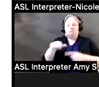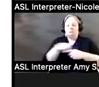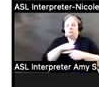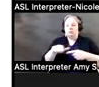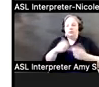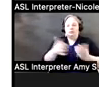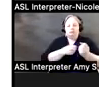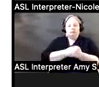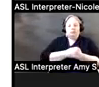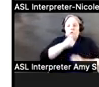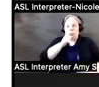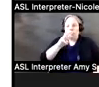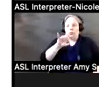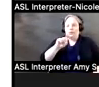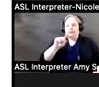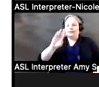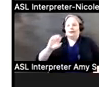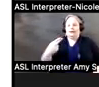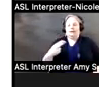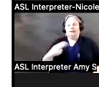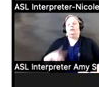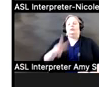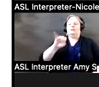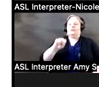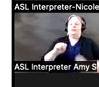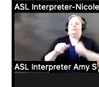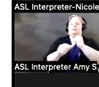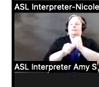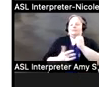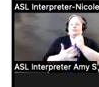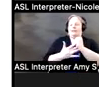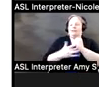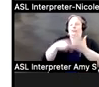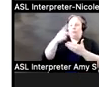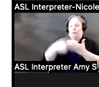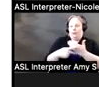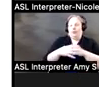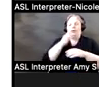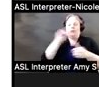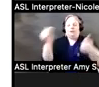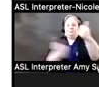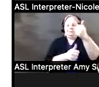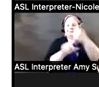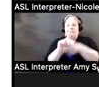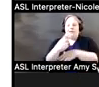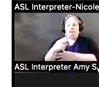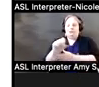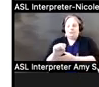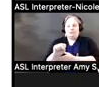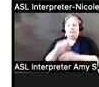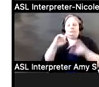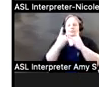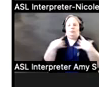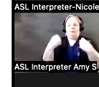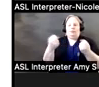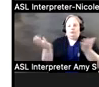by WisTech, Wisconsin's Assistive Technology Act program, and we are located in the Department of Health Services